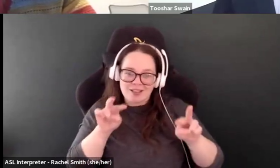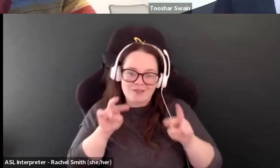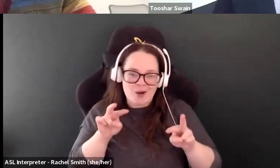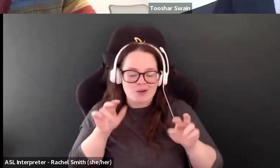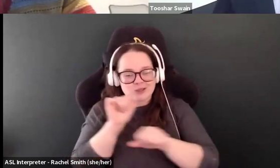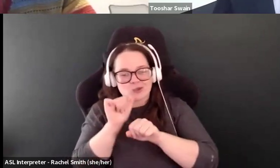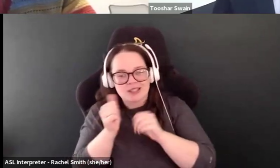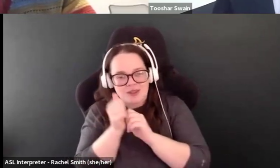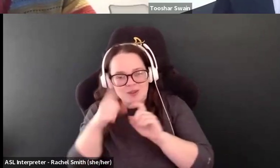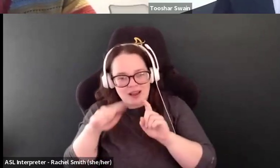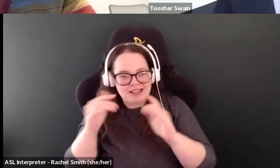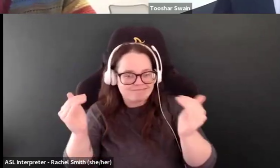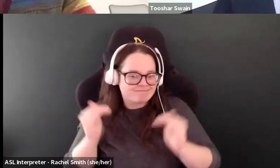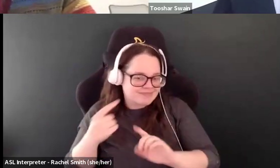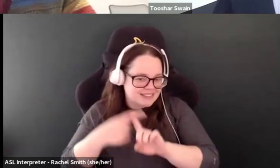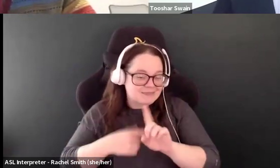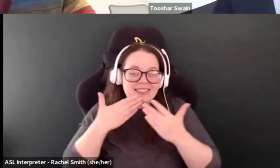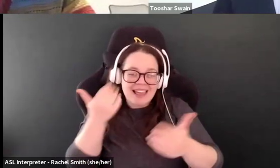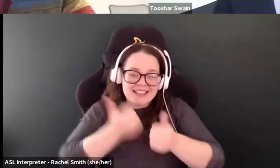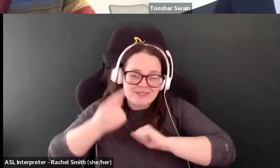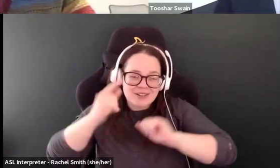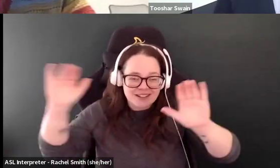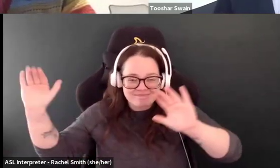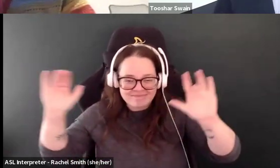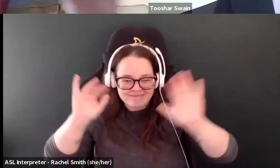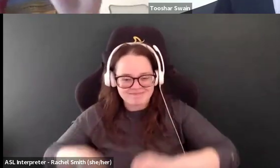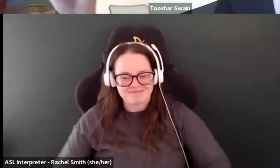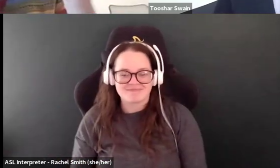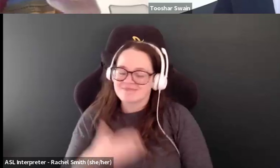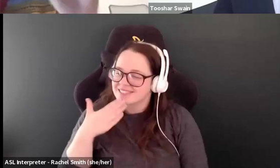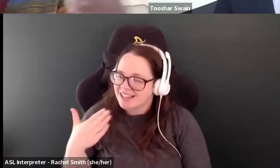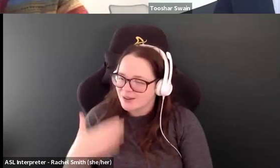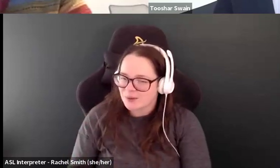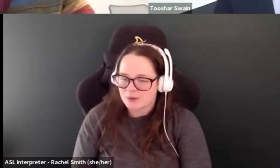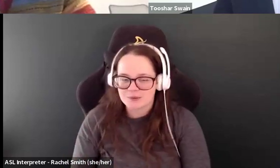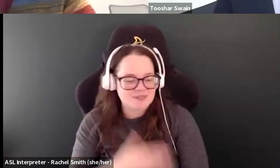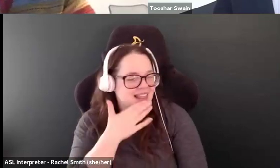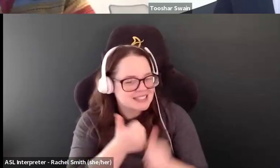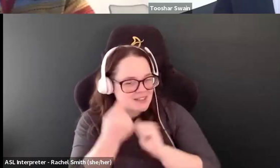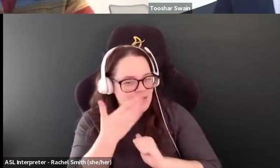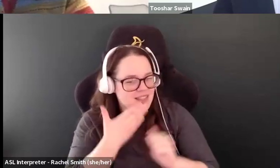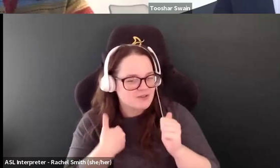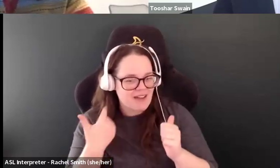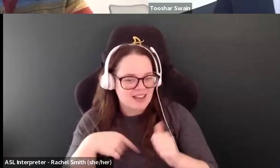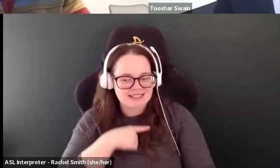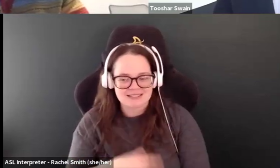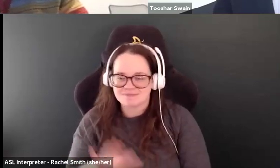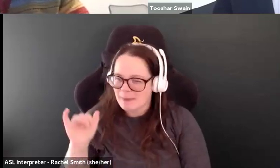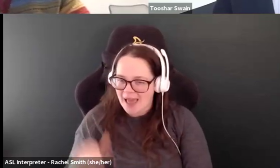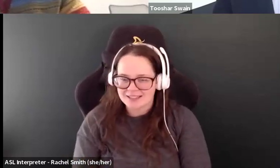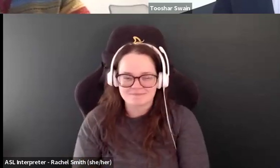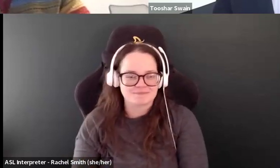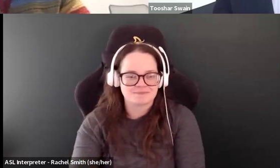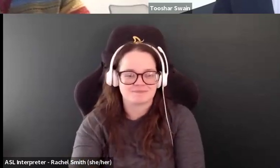over the course of the next month. Thanks, everybody. Thank you. Thanks, everyone. Thanks for having us. Bye-bye.